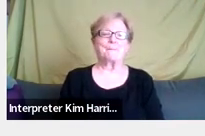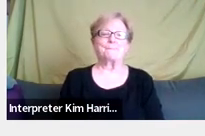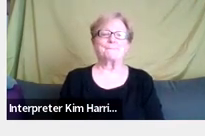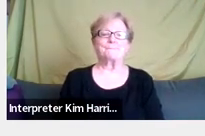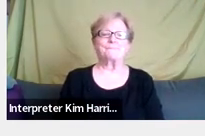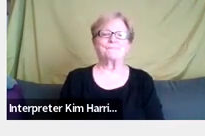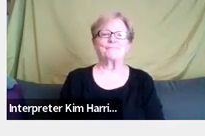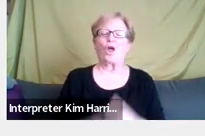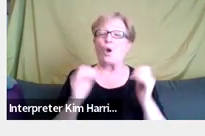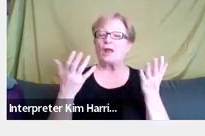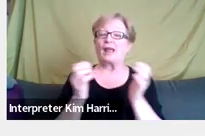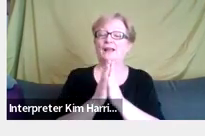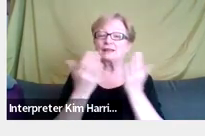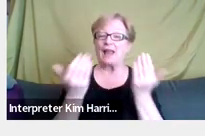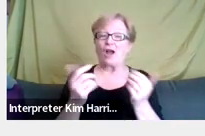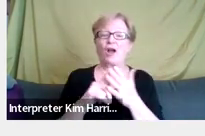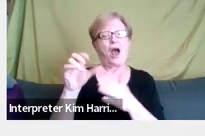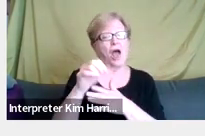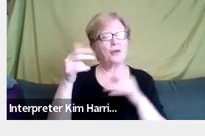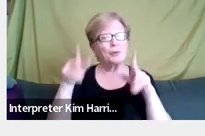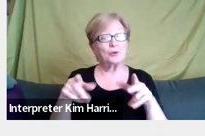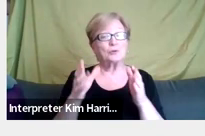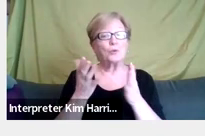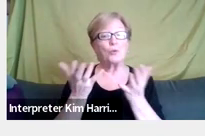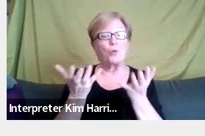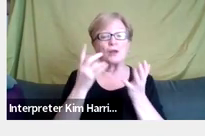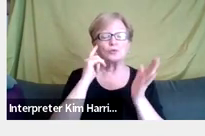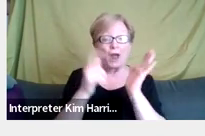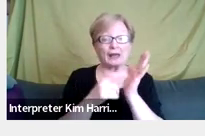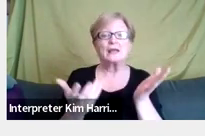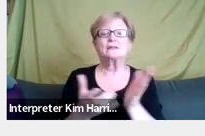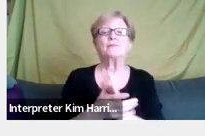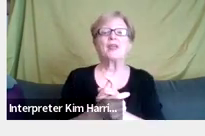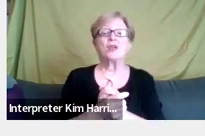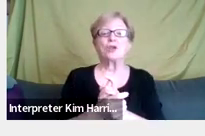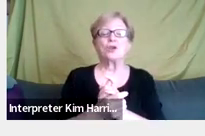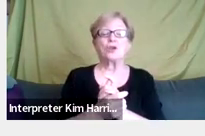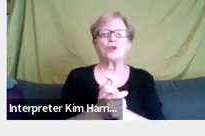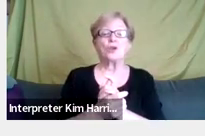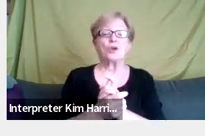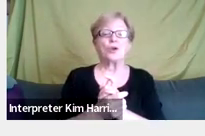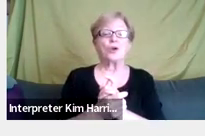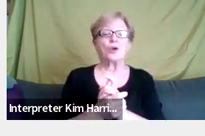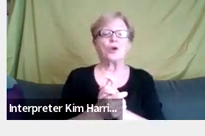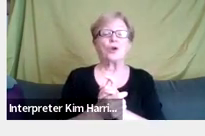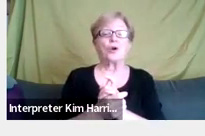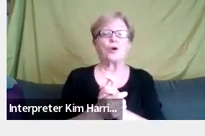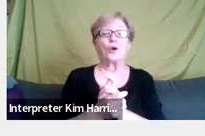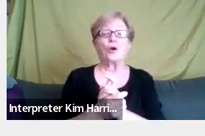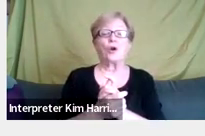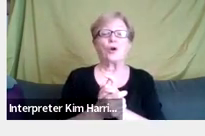So another person that we want to uplift and want to see also,